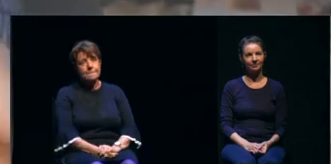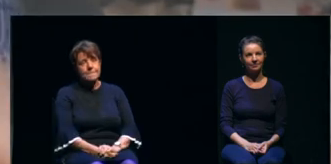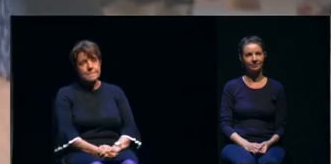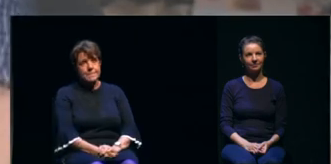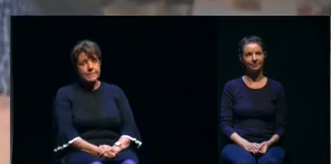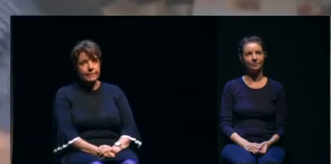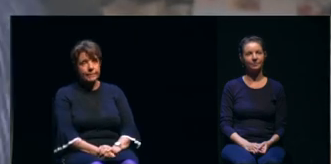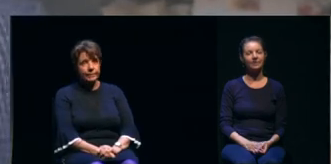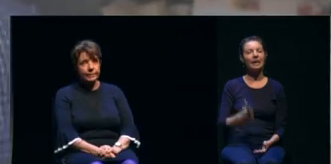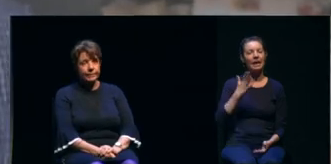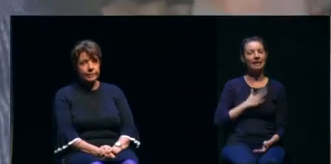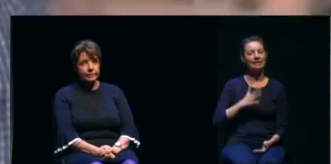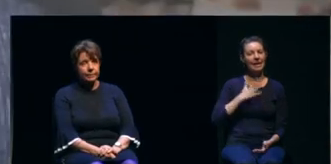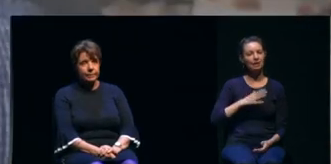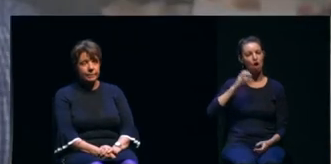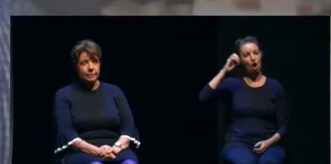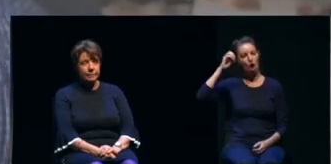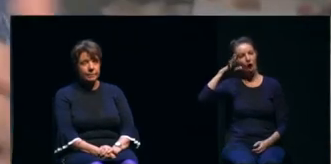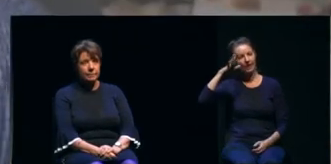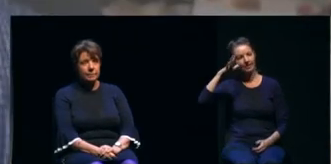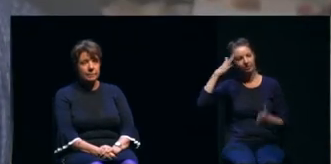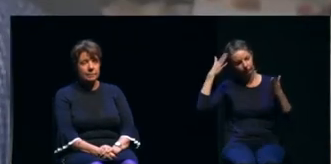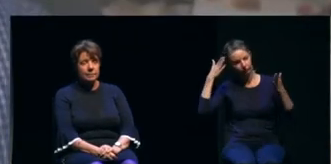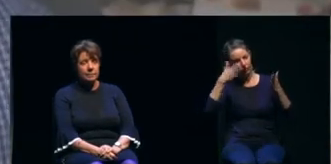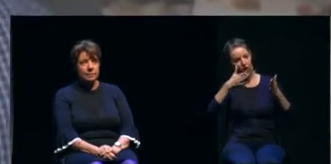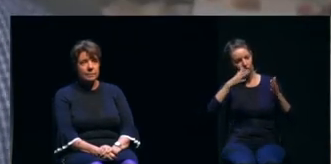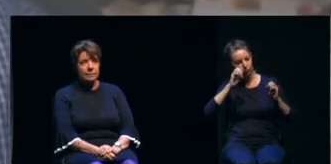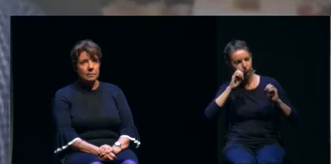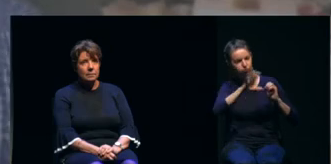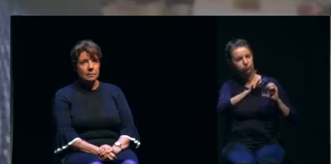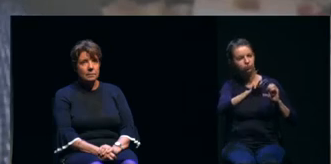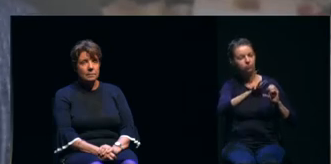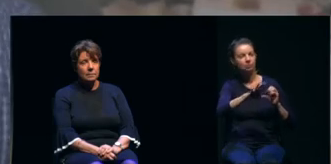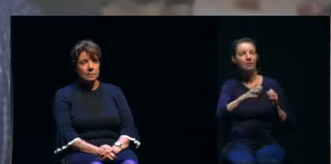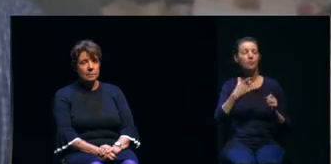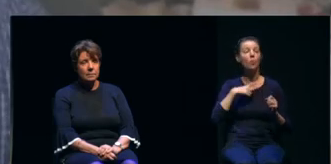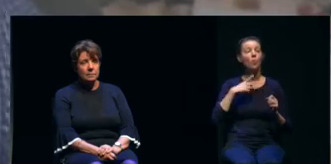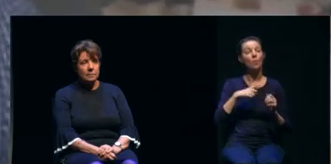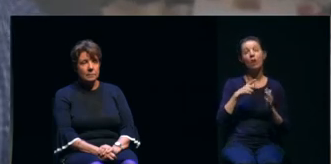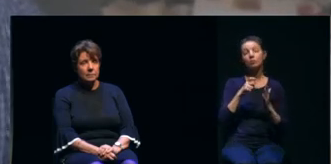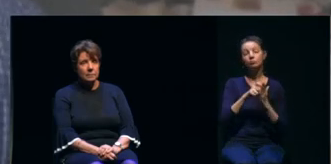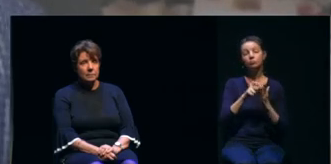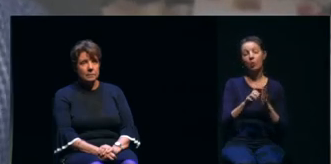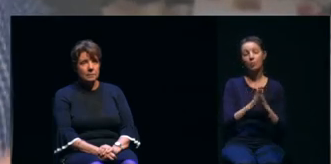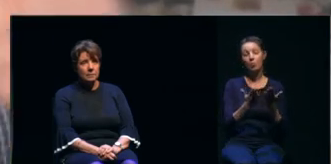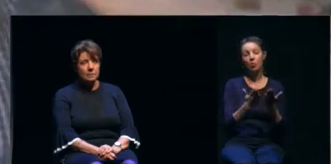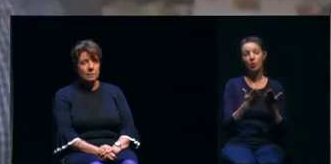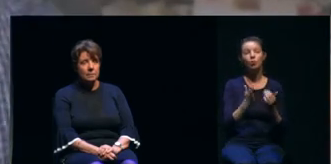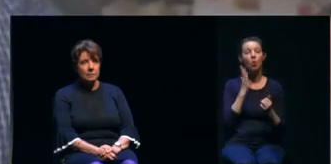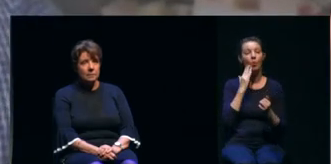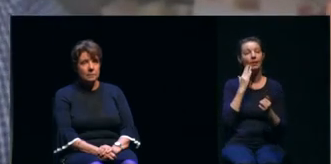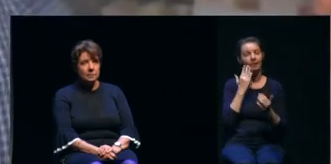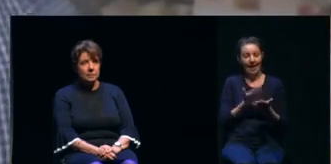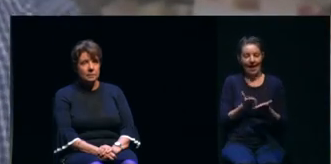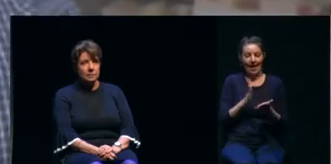It needs to have light shone in it. So one of the reasons why I wrote this book was when I wrote How to Be a Woman, when I would do my